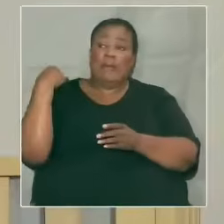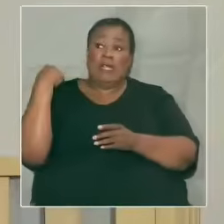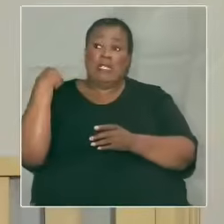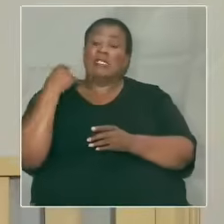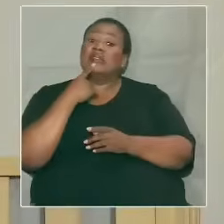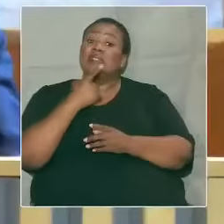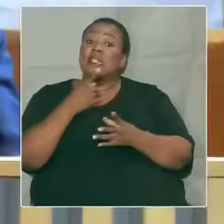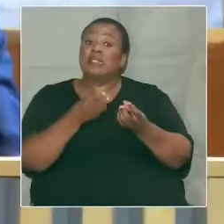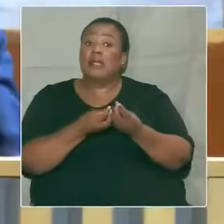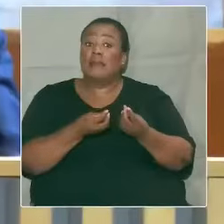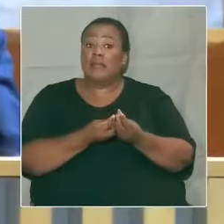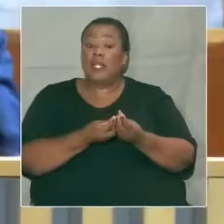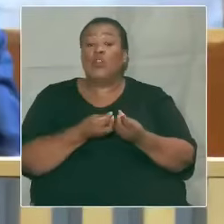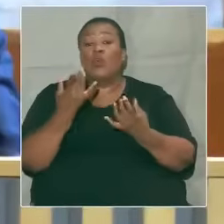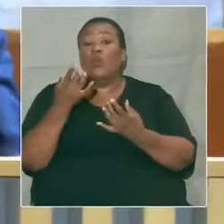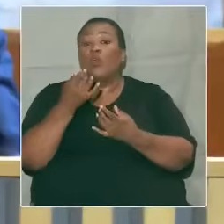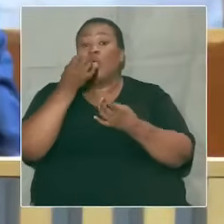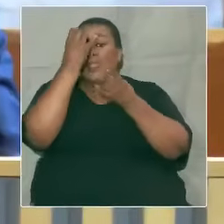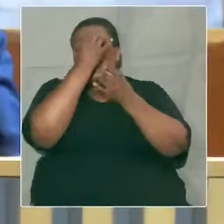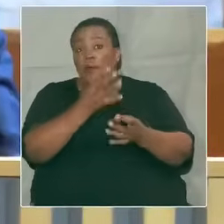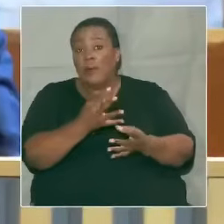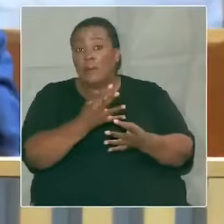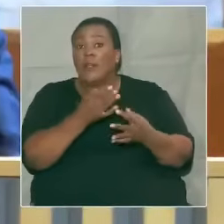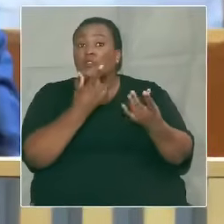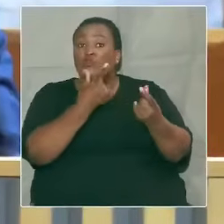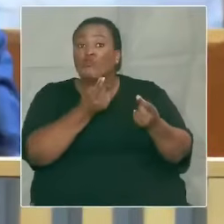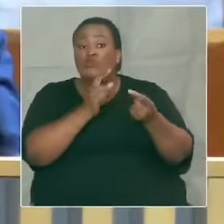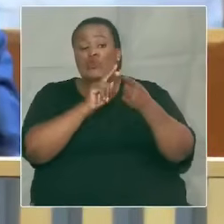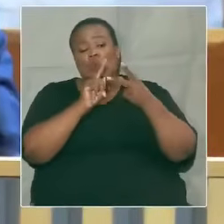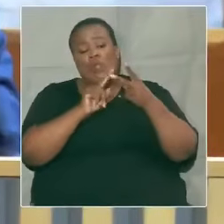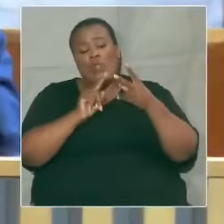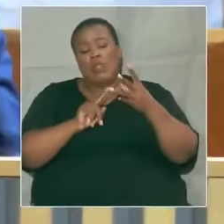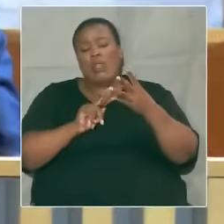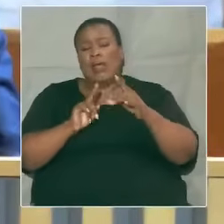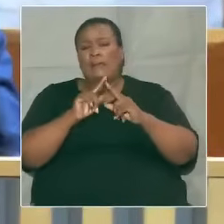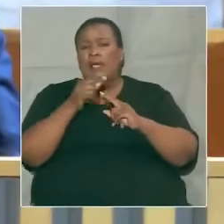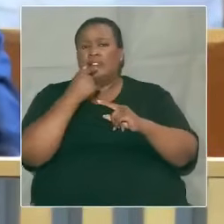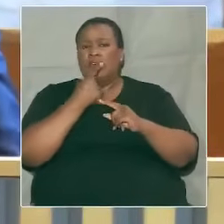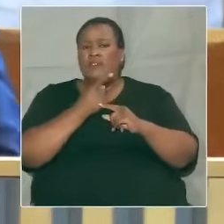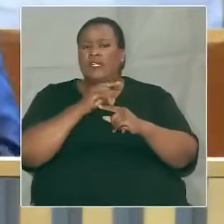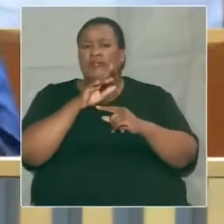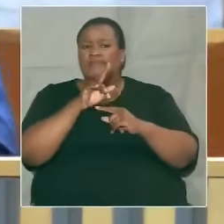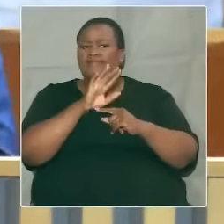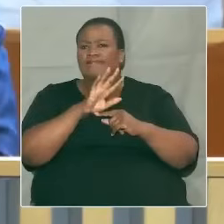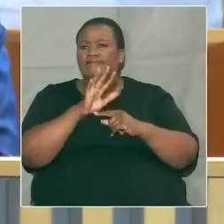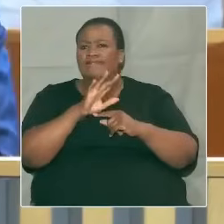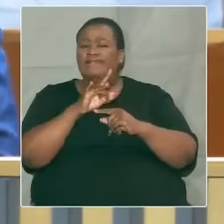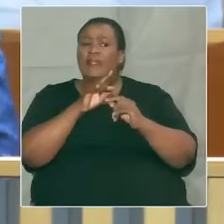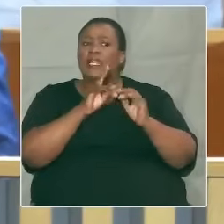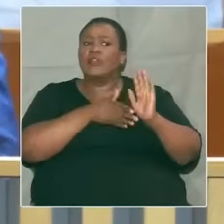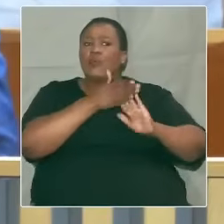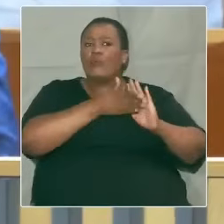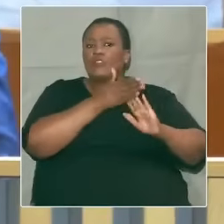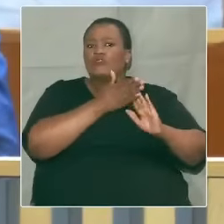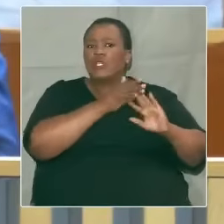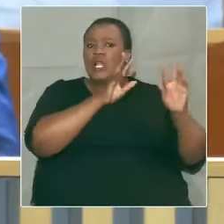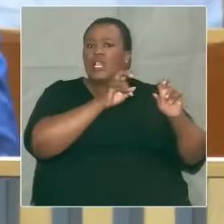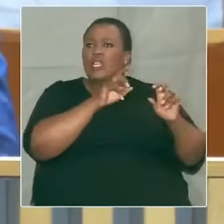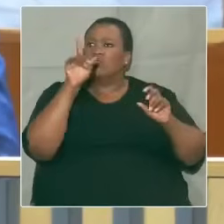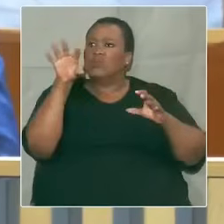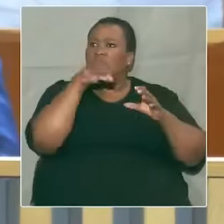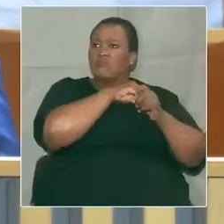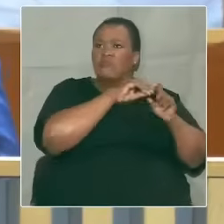If the minister were to give you an instruction that strays onto operational or managerial